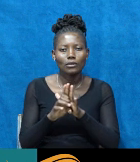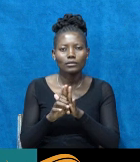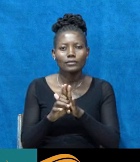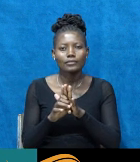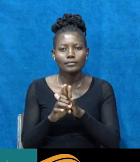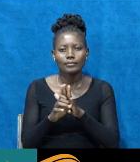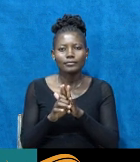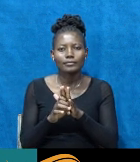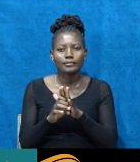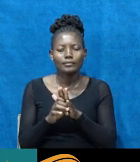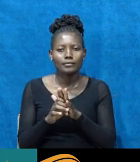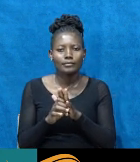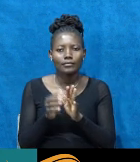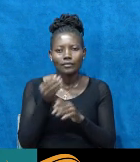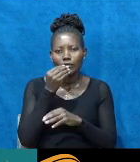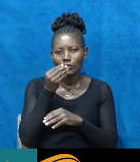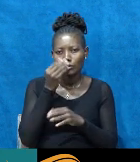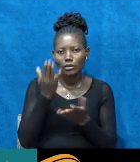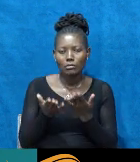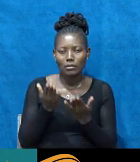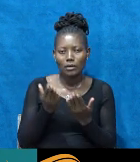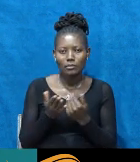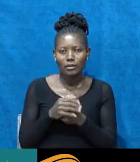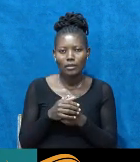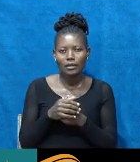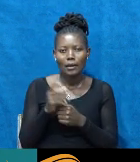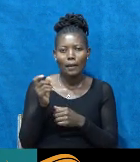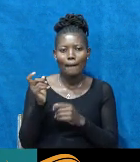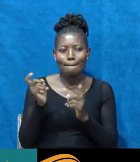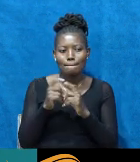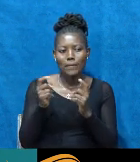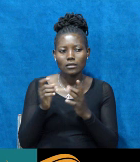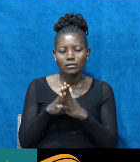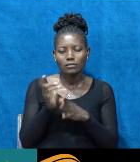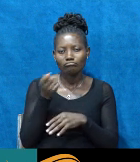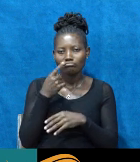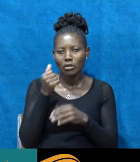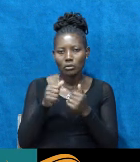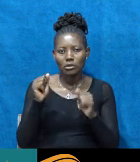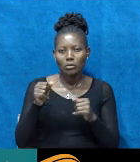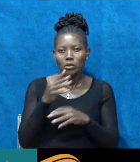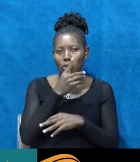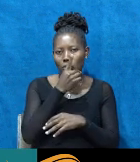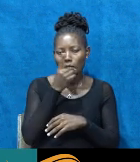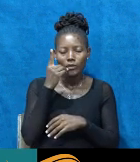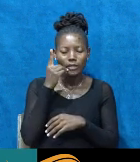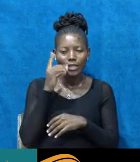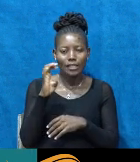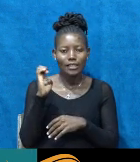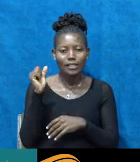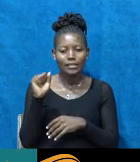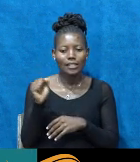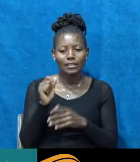supplements like maybe creatine or any other that maybe might dehydrate the cells to increase injury. Could there